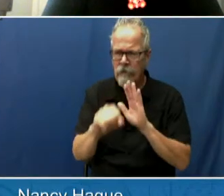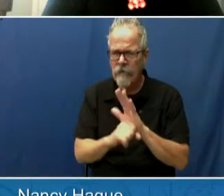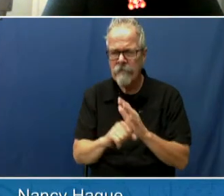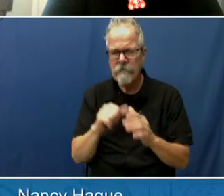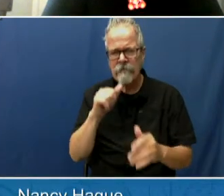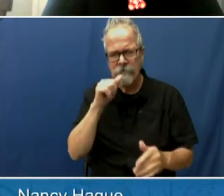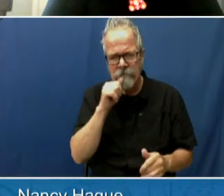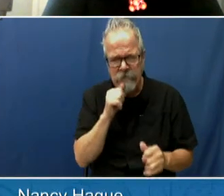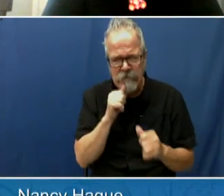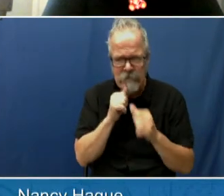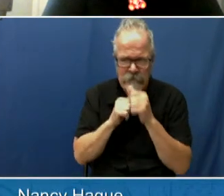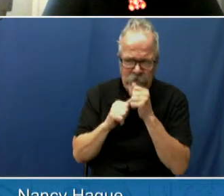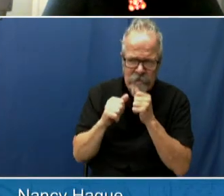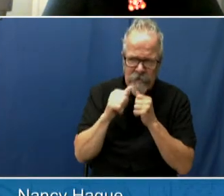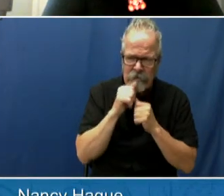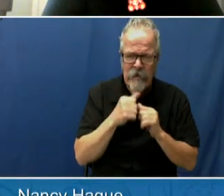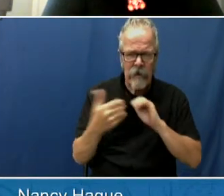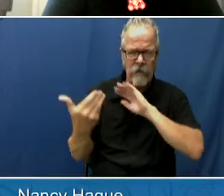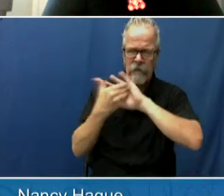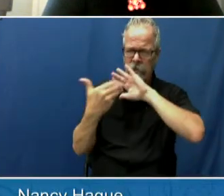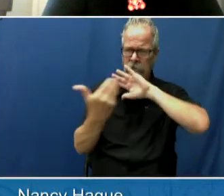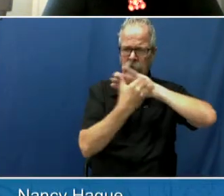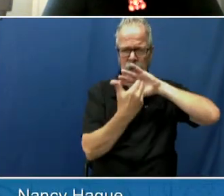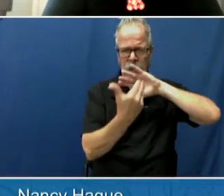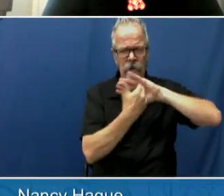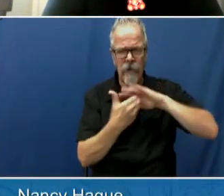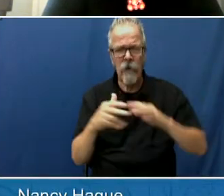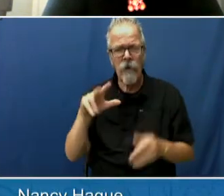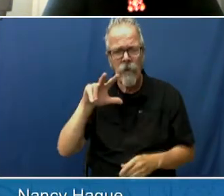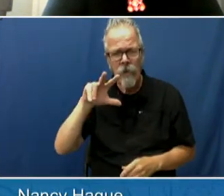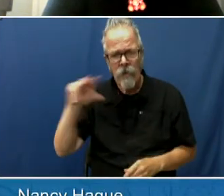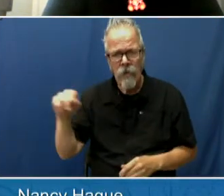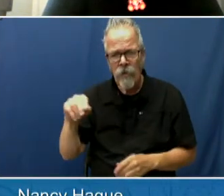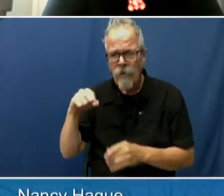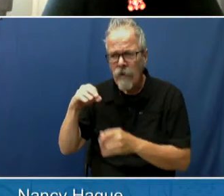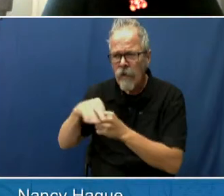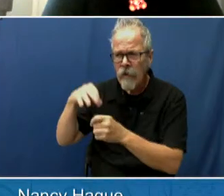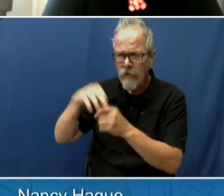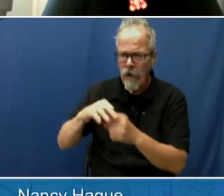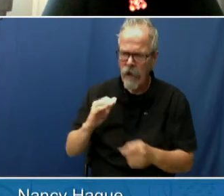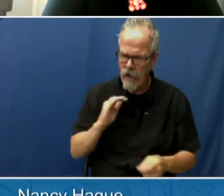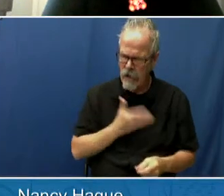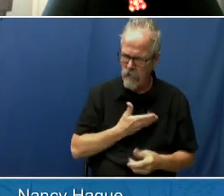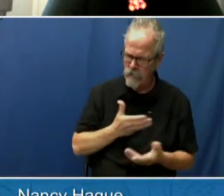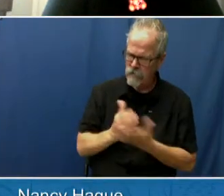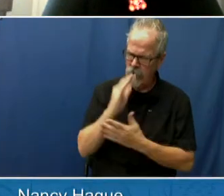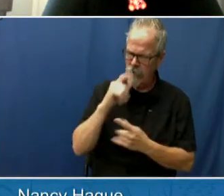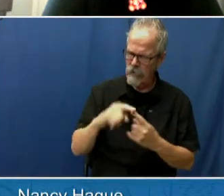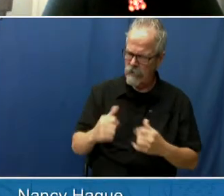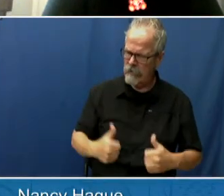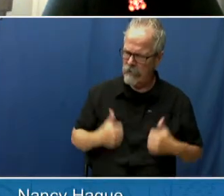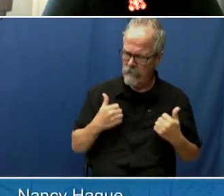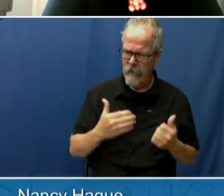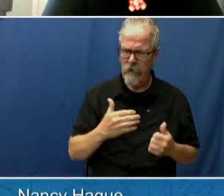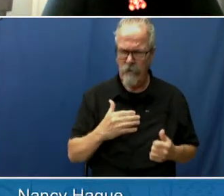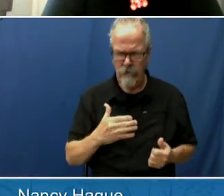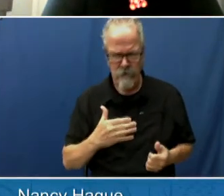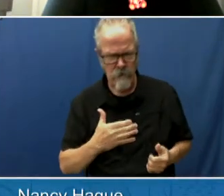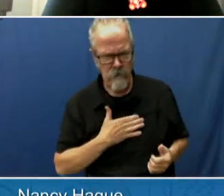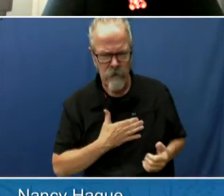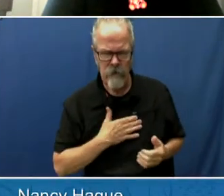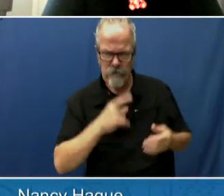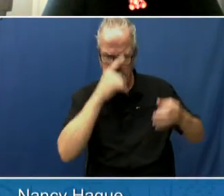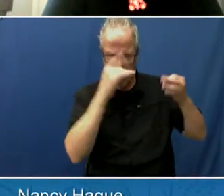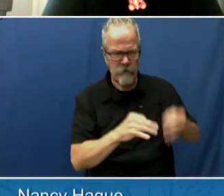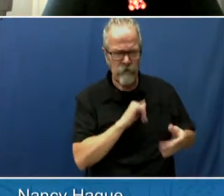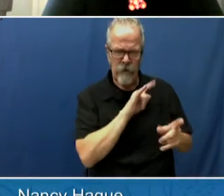against us, questioning our right to exist, our right to love who we love, our right to live free from discrimination, not